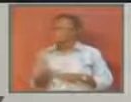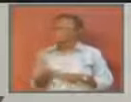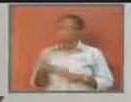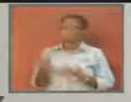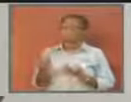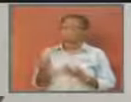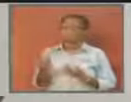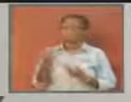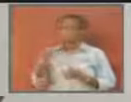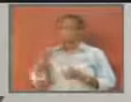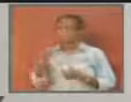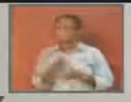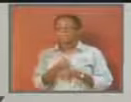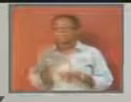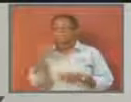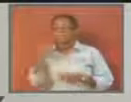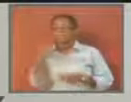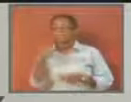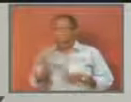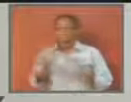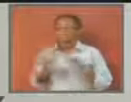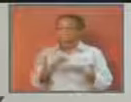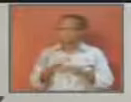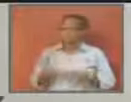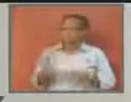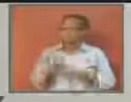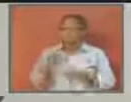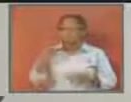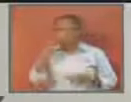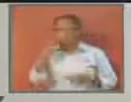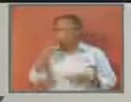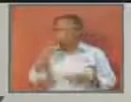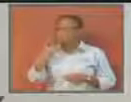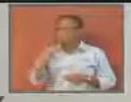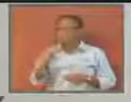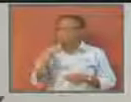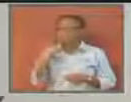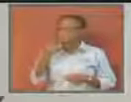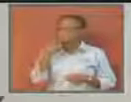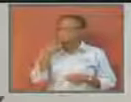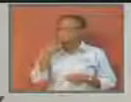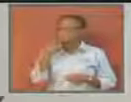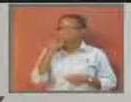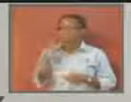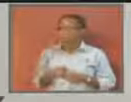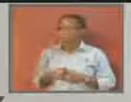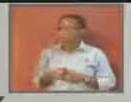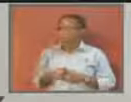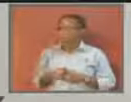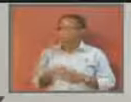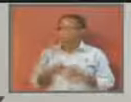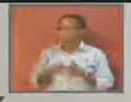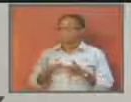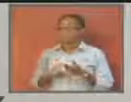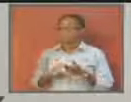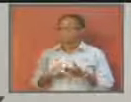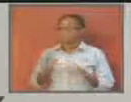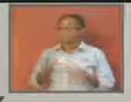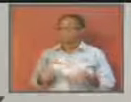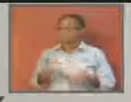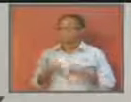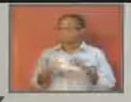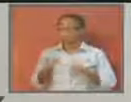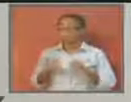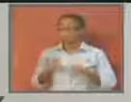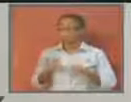are catering, as I said, for those who may not answer the phone or something of the nature when they're called, but